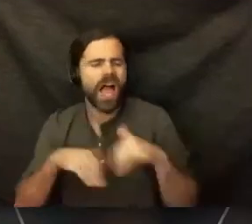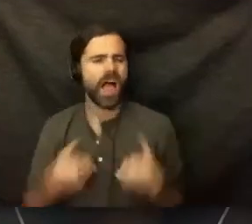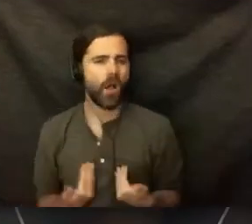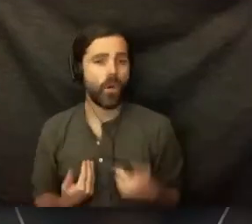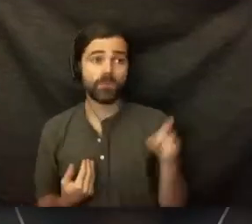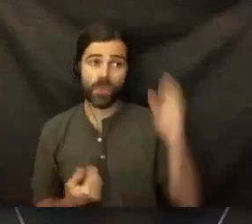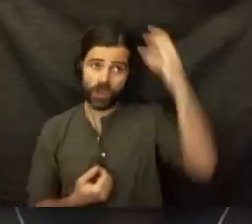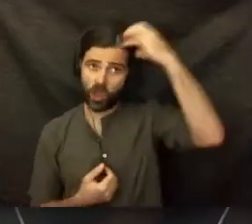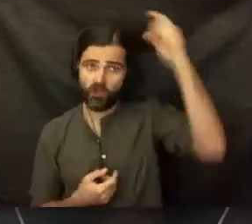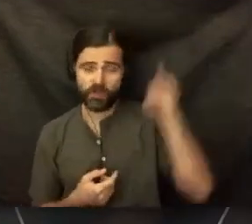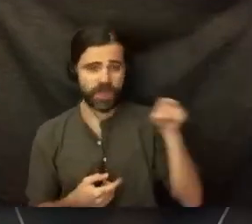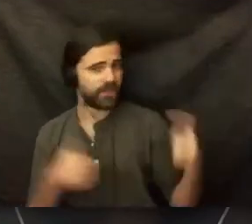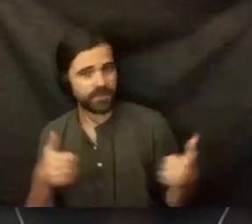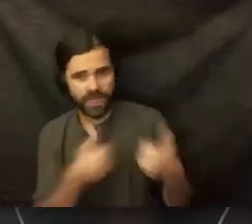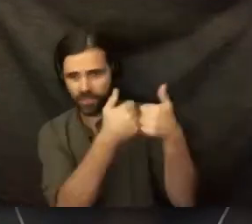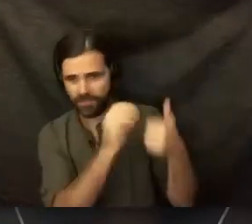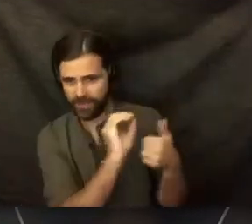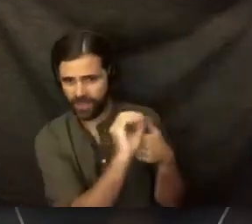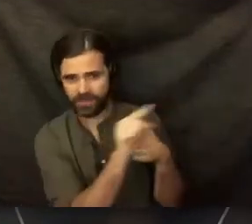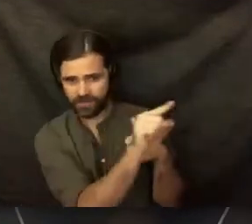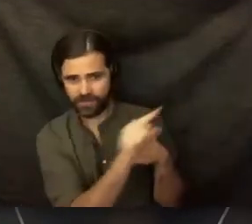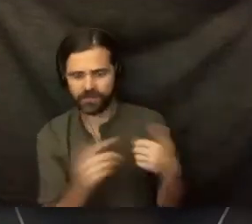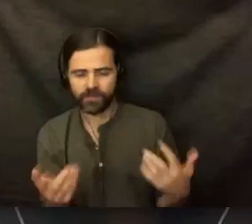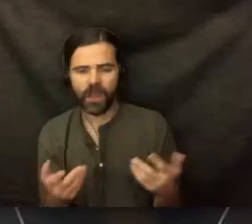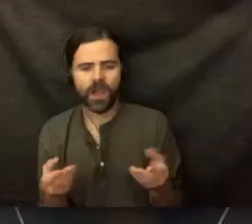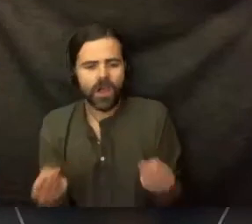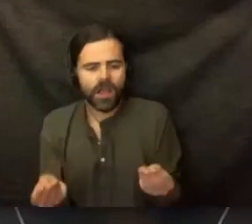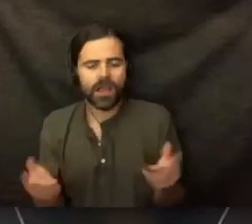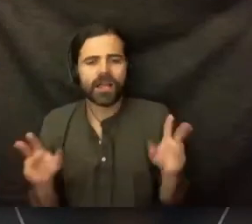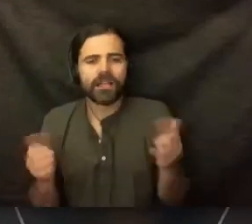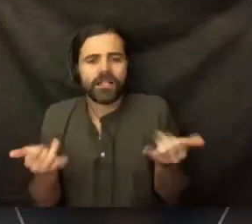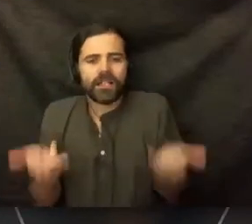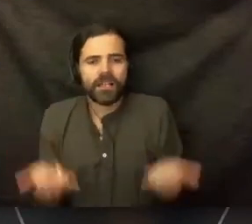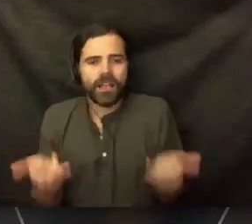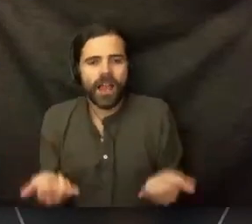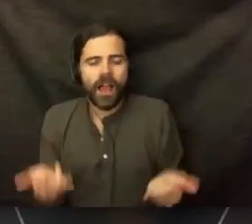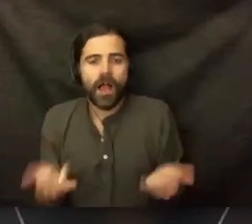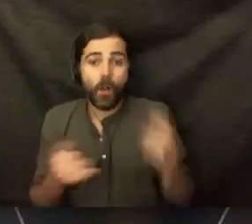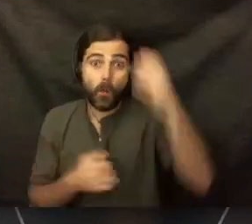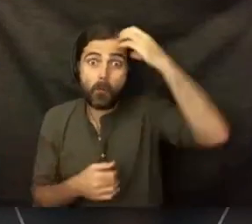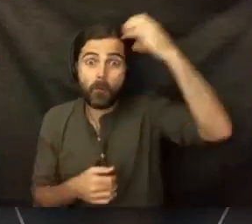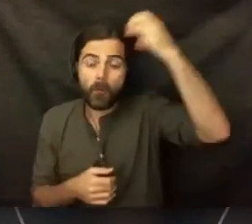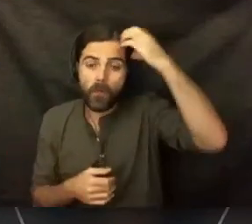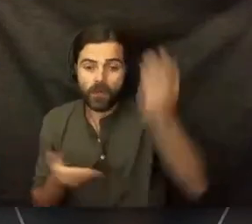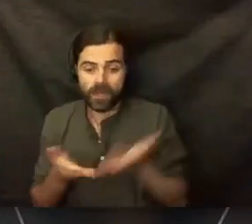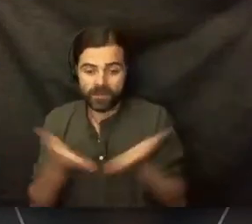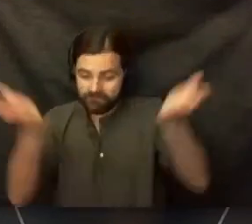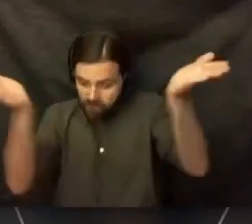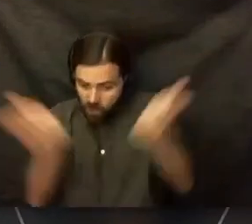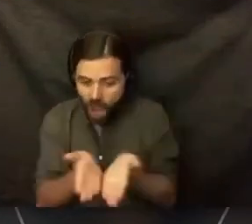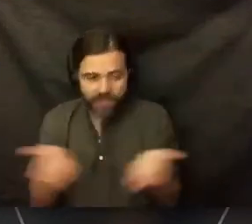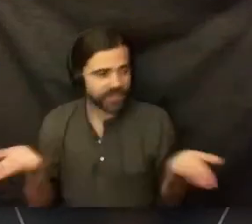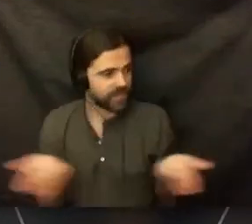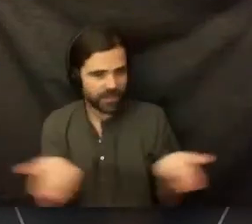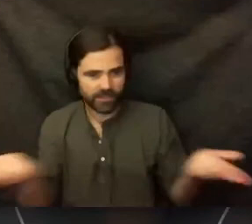at is how do we construct new public trusts, smart public trusts, digital public trusts, which are radically transparent, which allow for